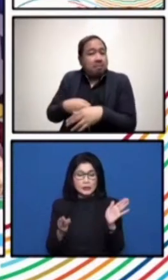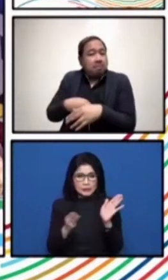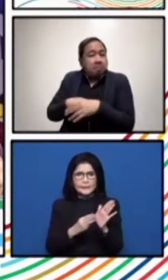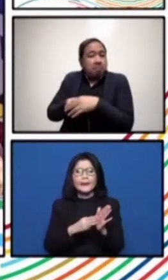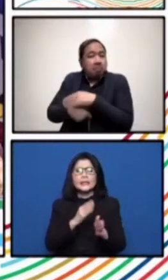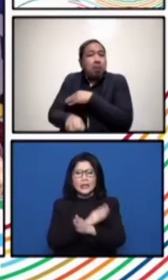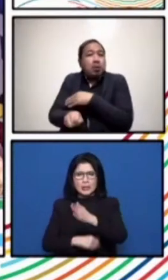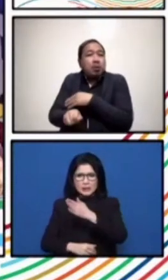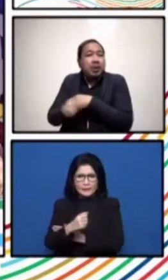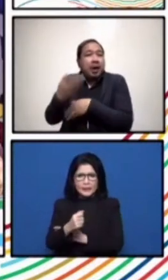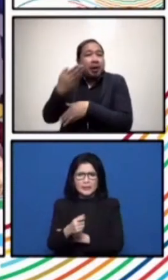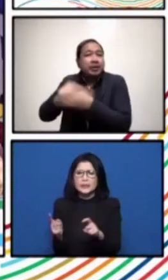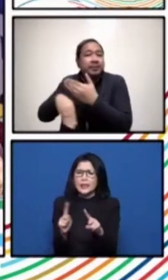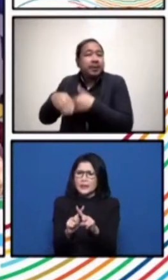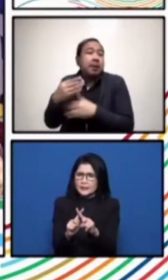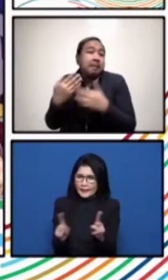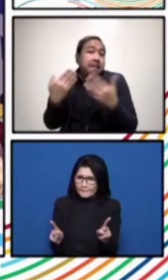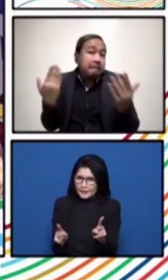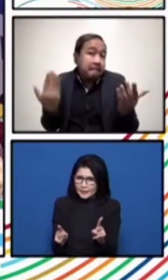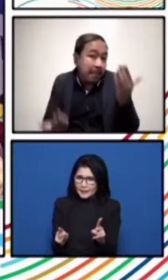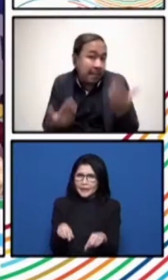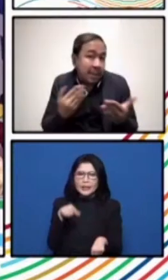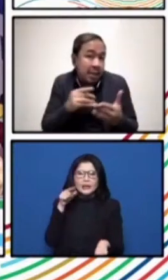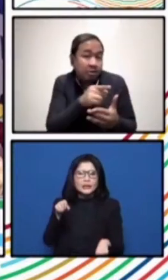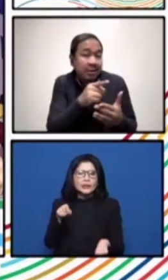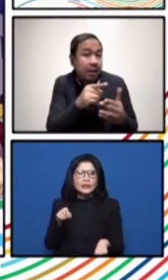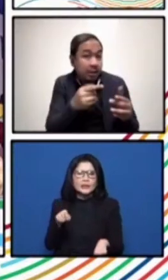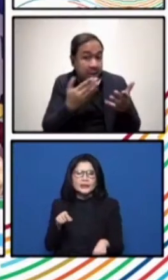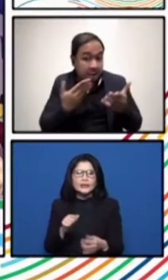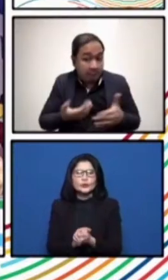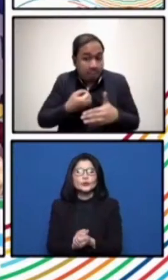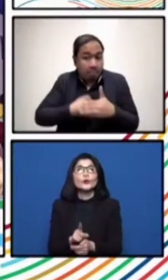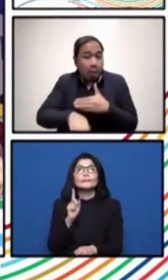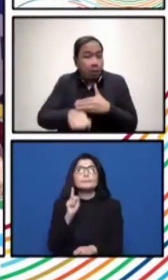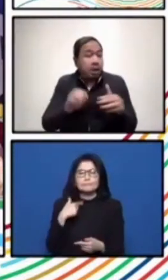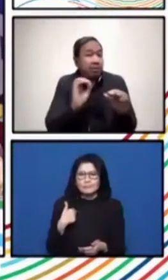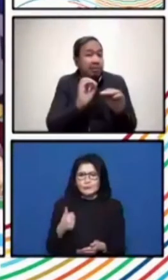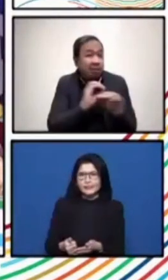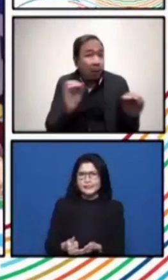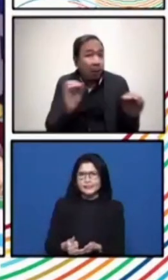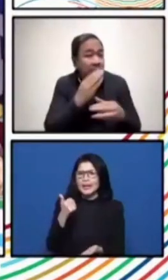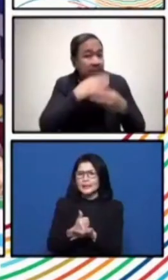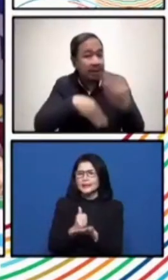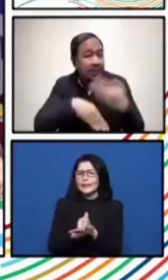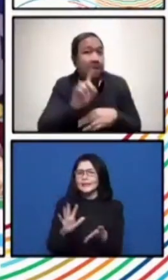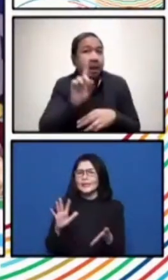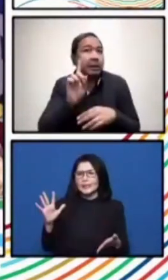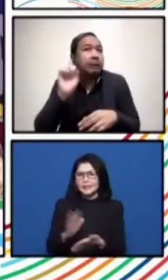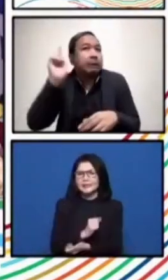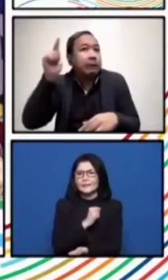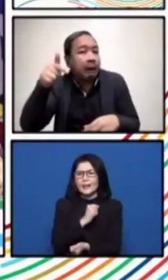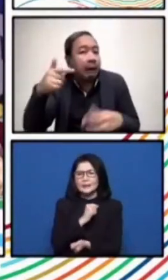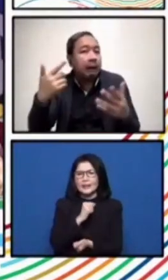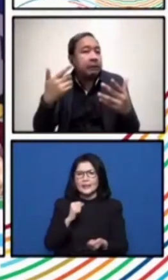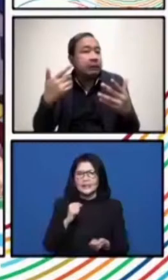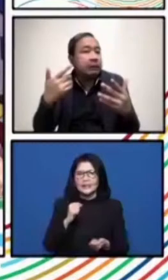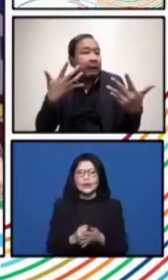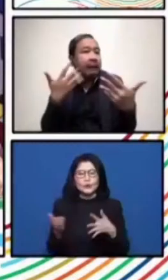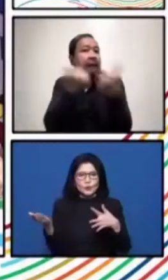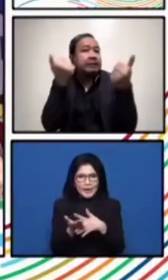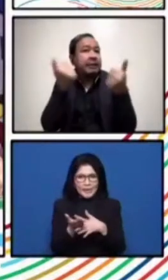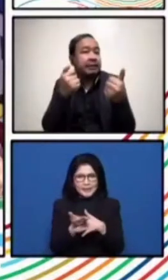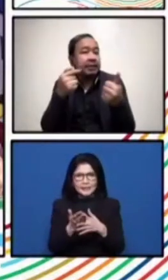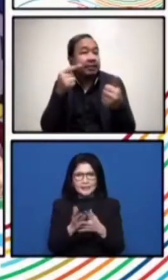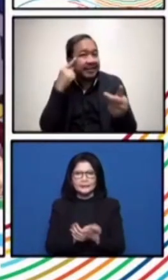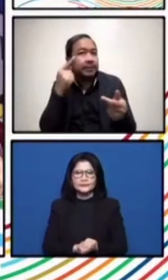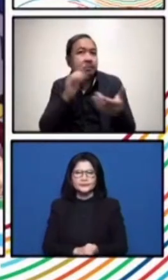accident tomorrow that could get you on to the other side so I think the awareness that we're all in it together and not letting only the people with